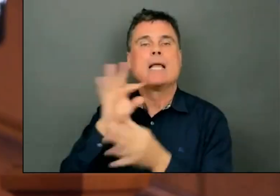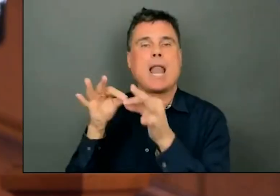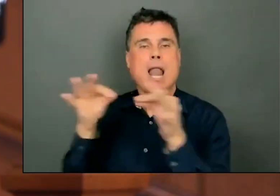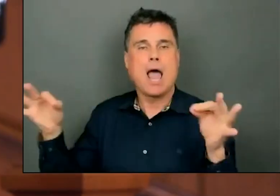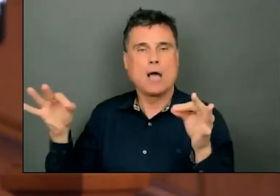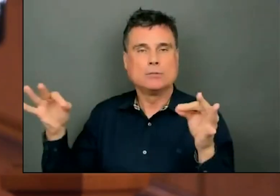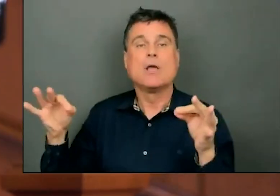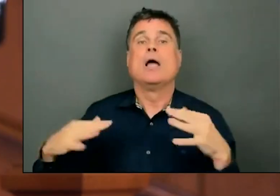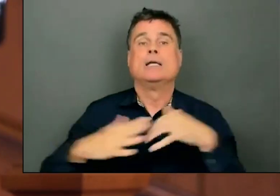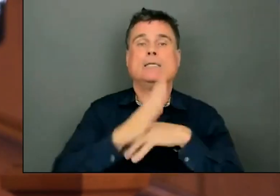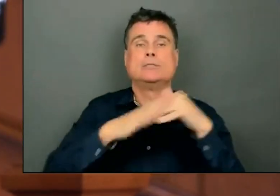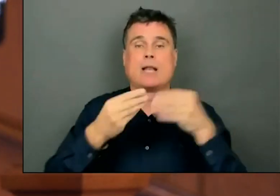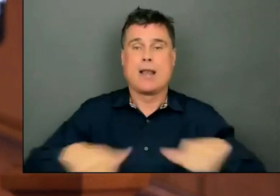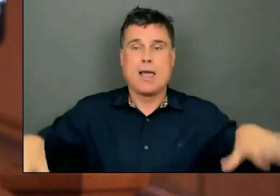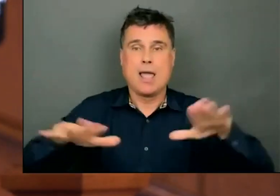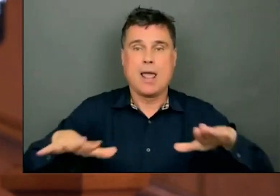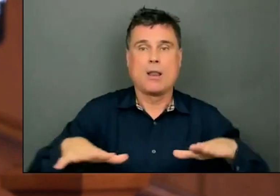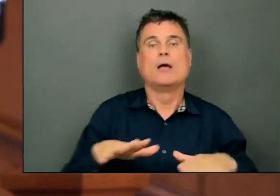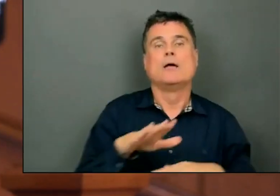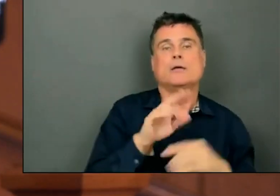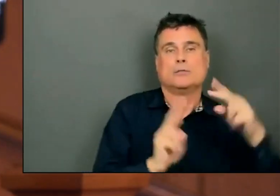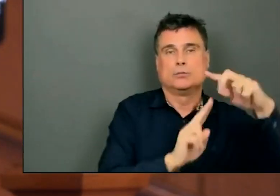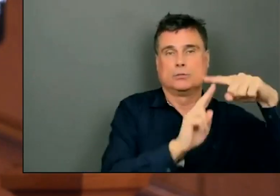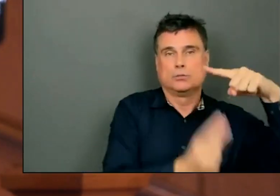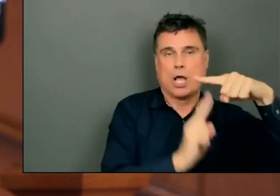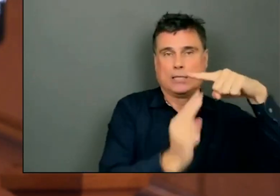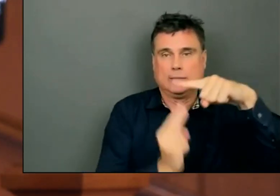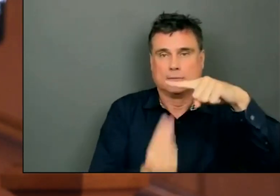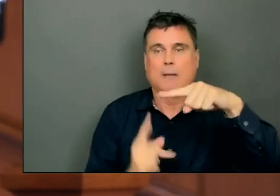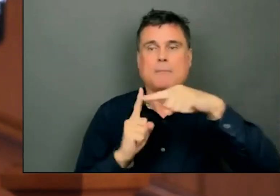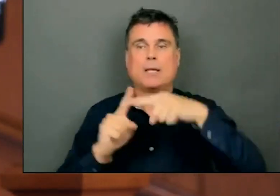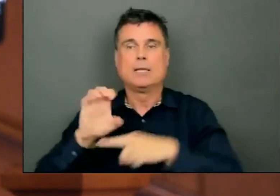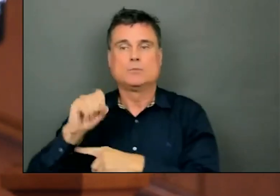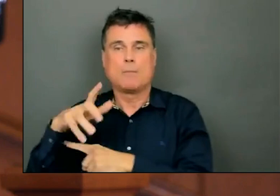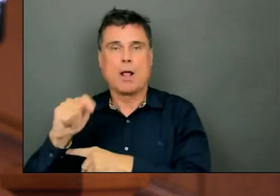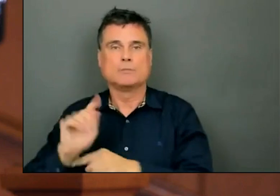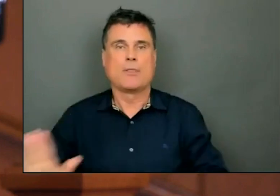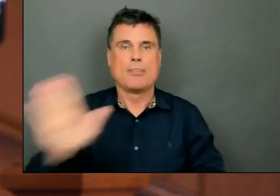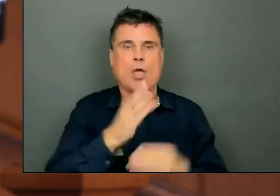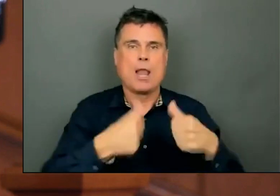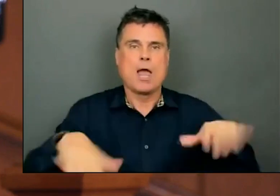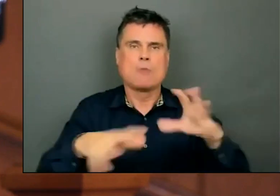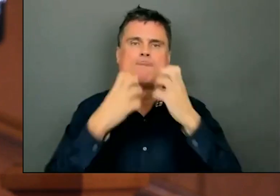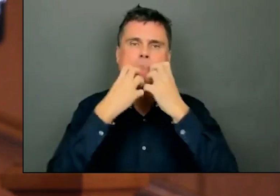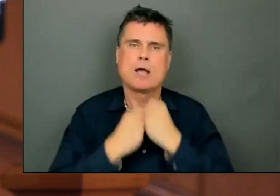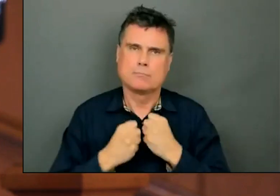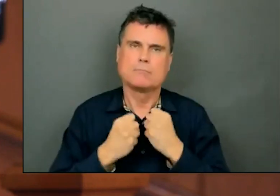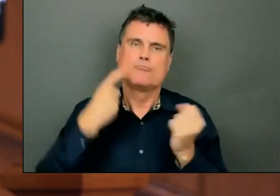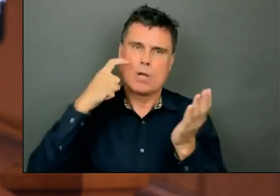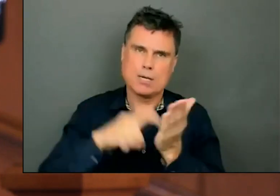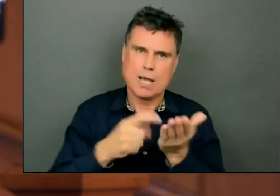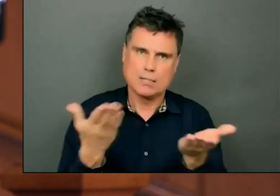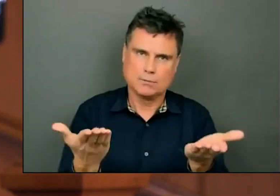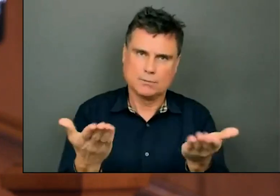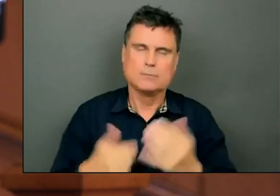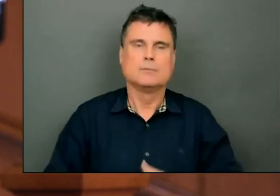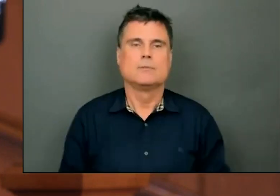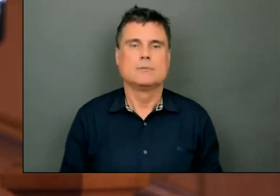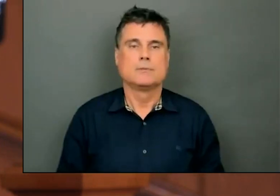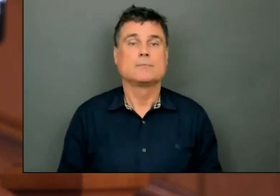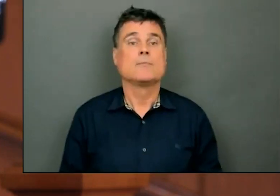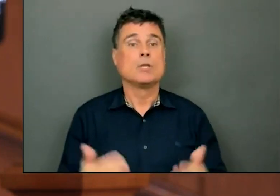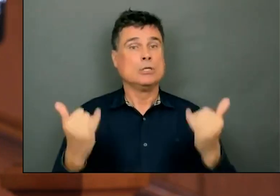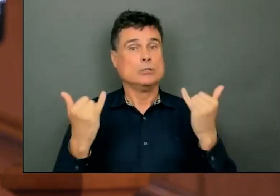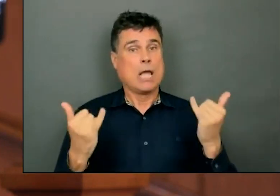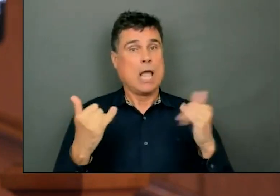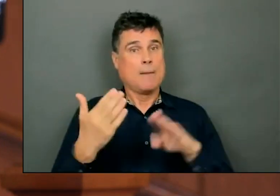Before I get into the substance of today's event, I just want to acknowledge with all free-thinking peoples around the world to